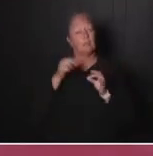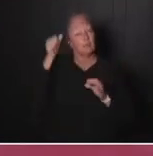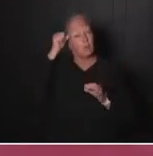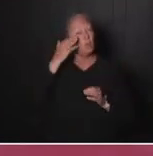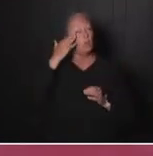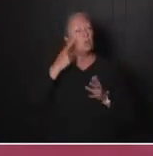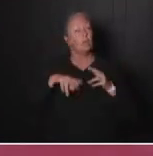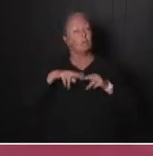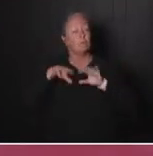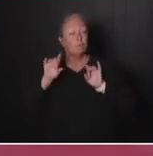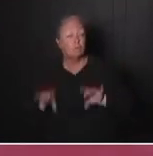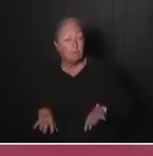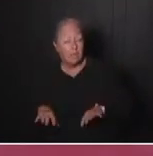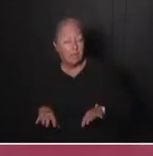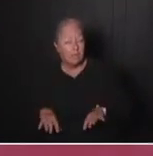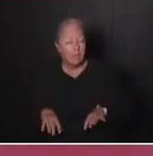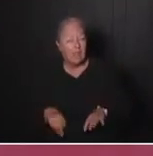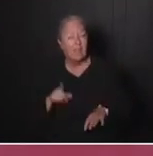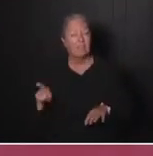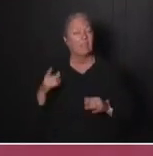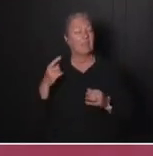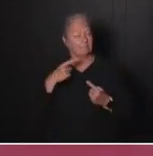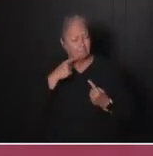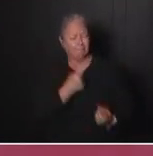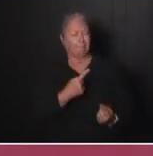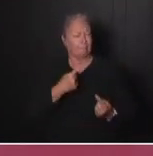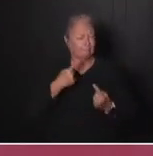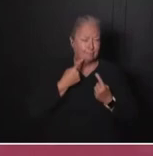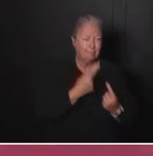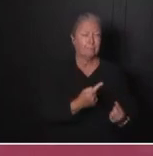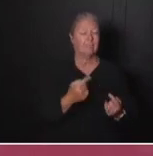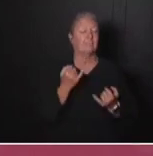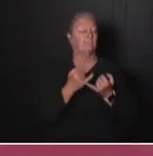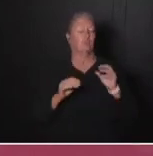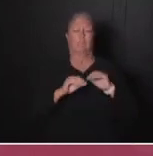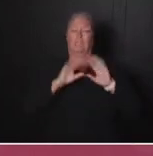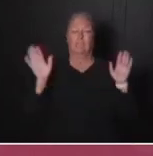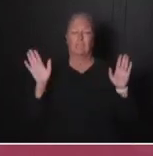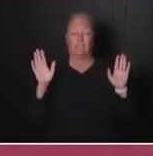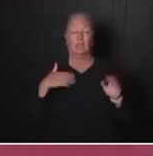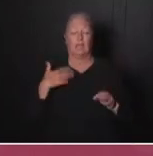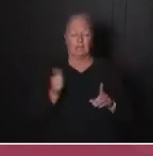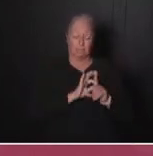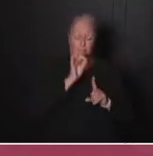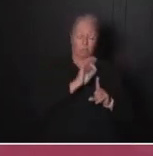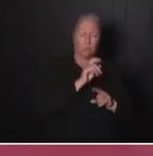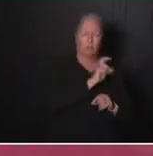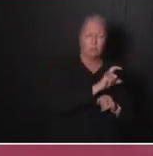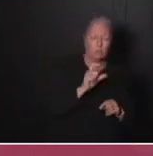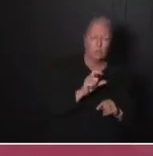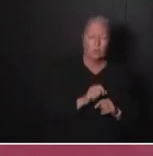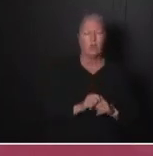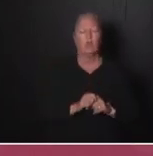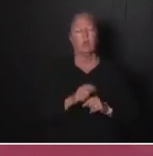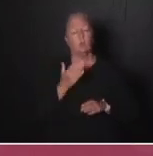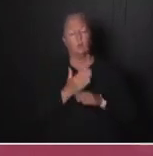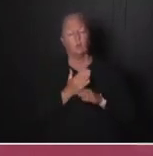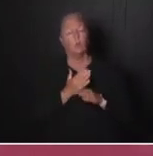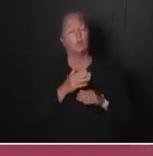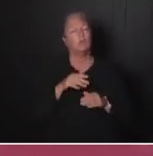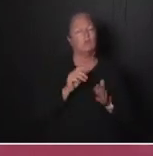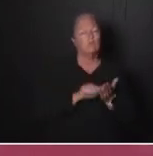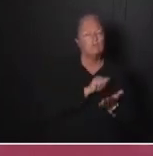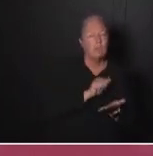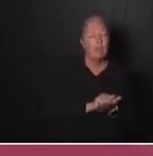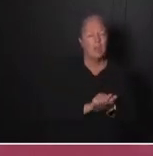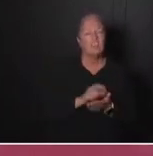Australia loudly and clearly. While we must do better on childcare, on workplace rights, on closing the pay